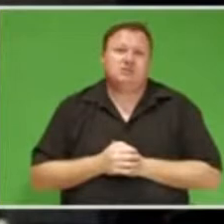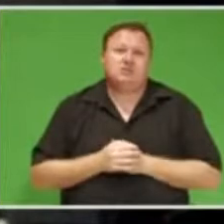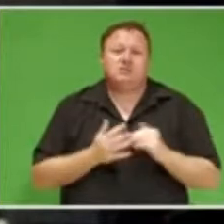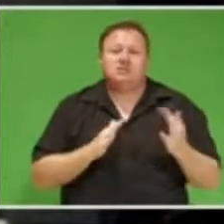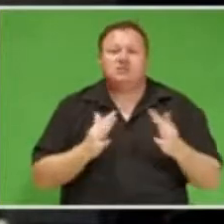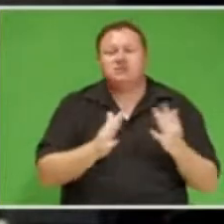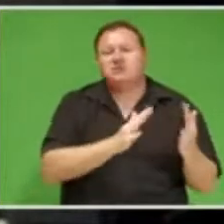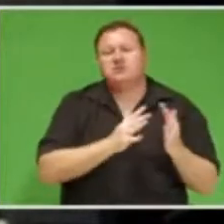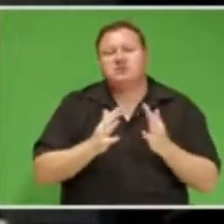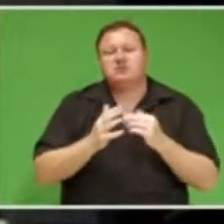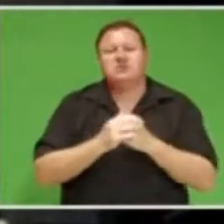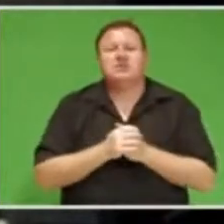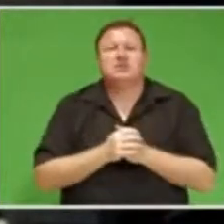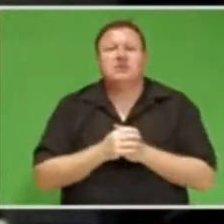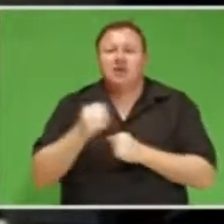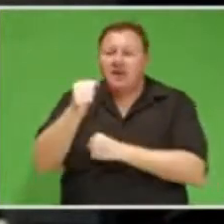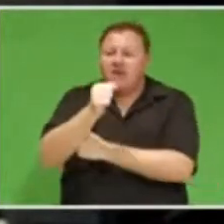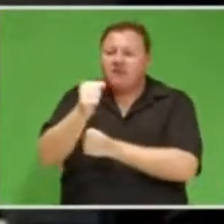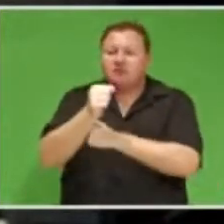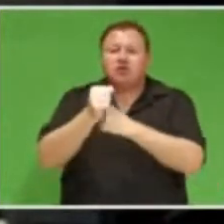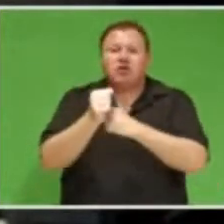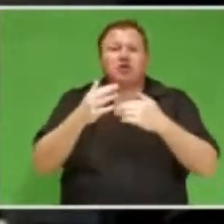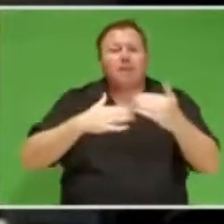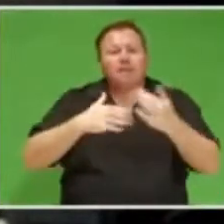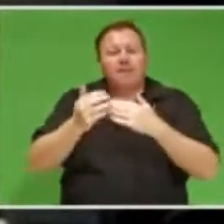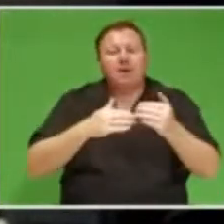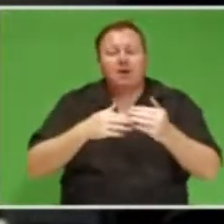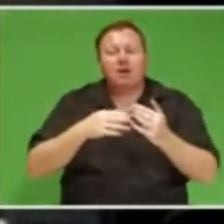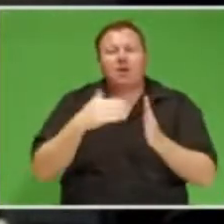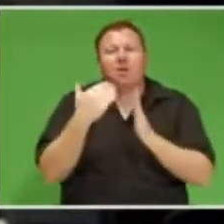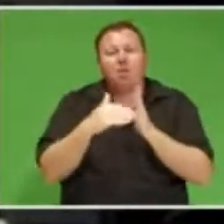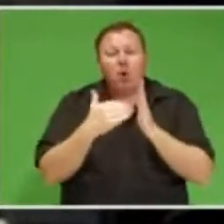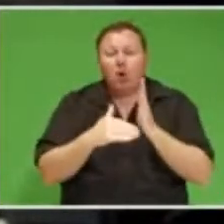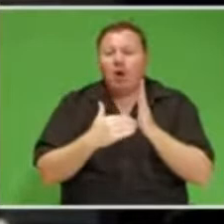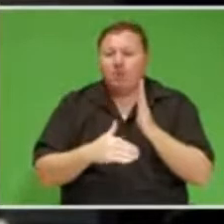Our infrastructure build program is